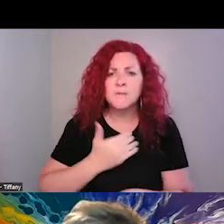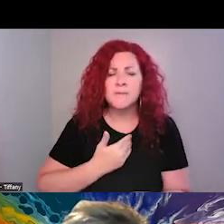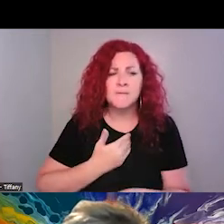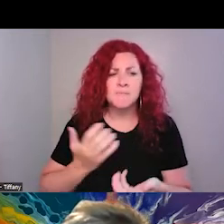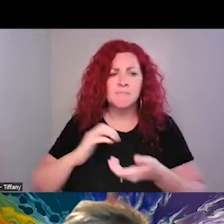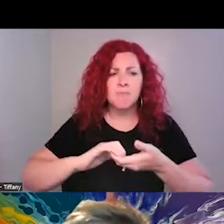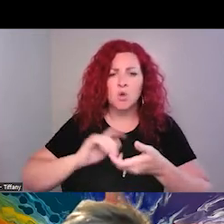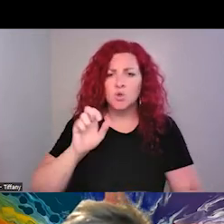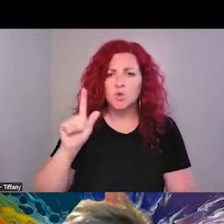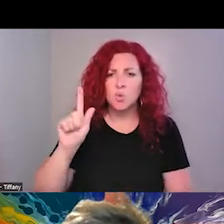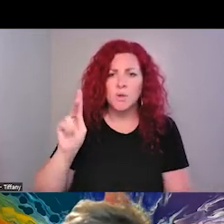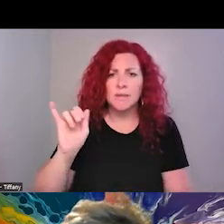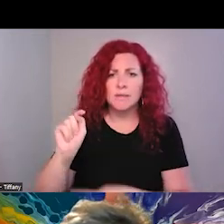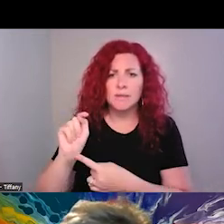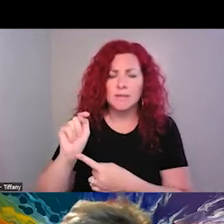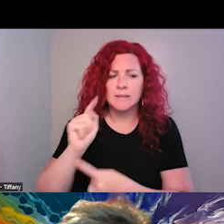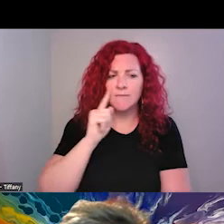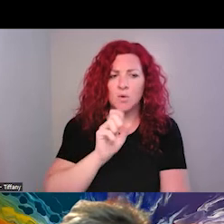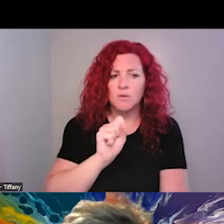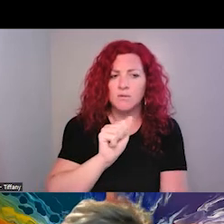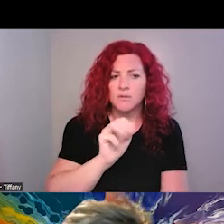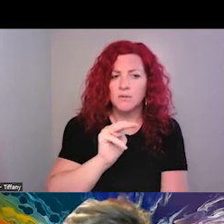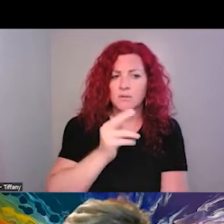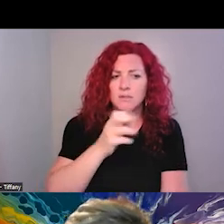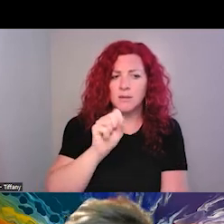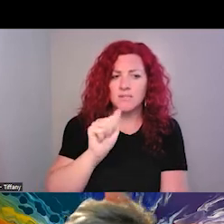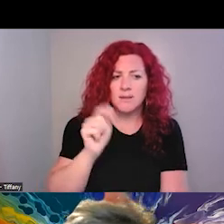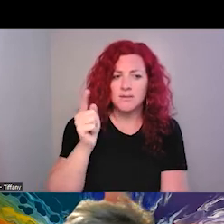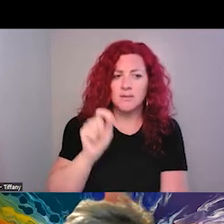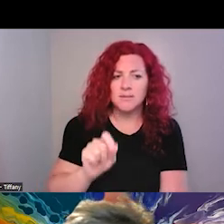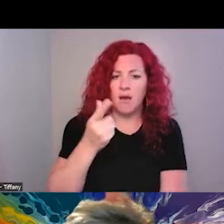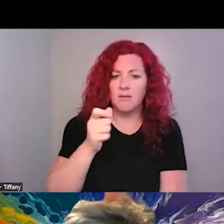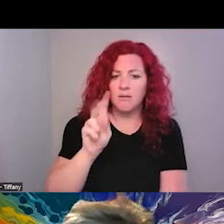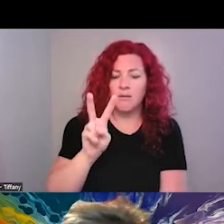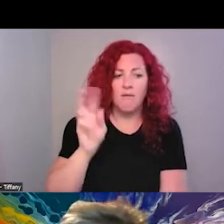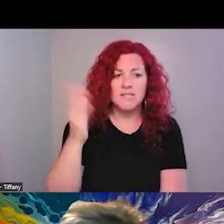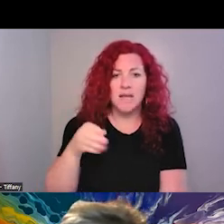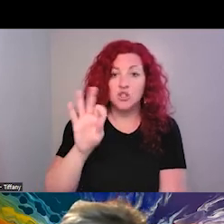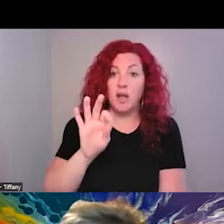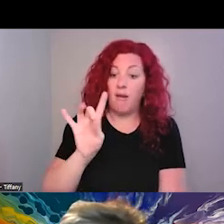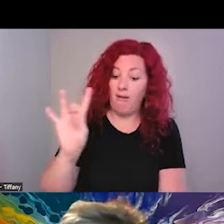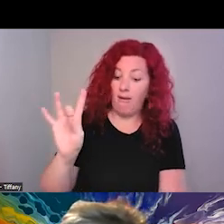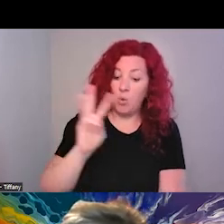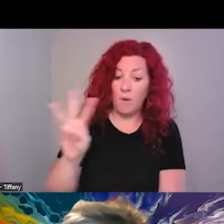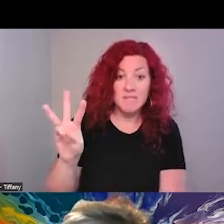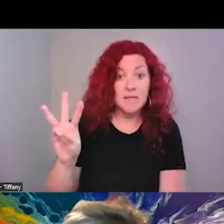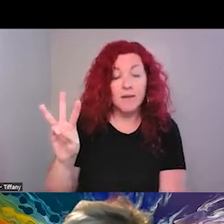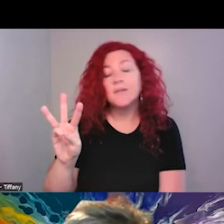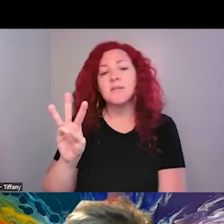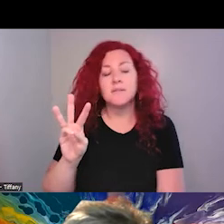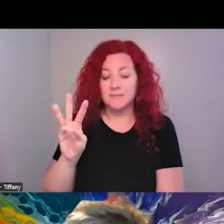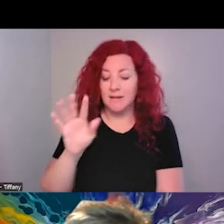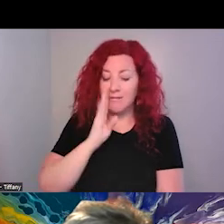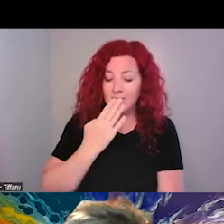partner toolkit on the samhsa.gov/988 site. Thank you all. And I loved seeing the logo on the t-shirts, Vic.